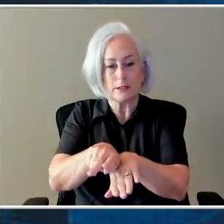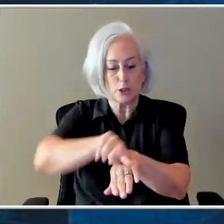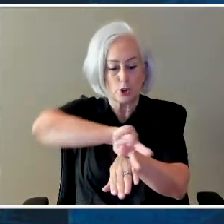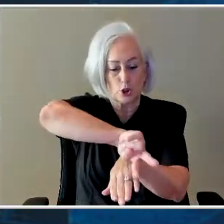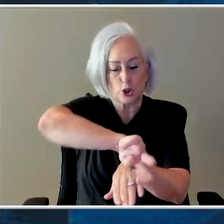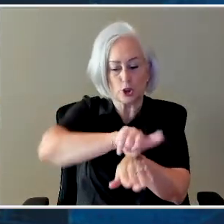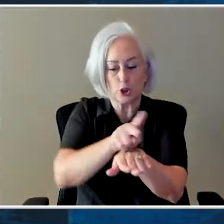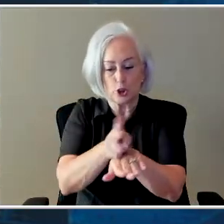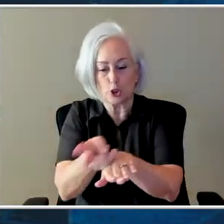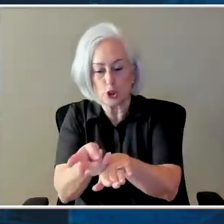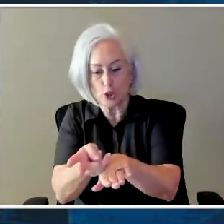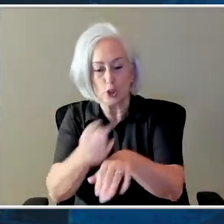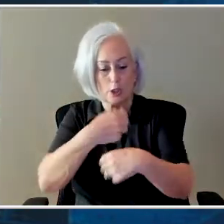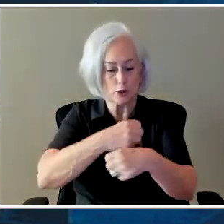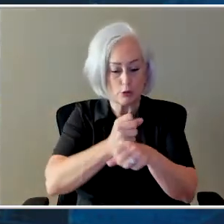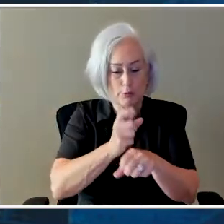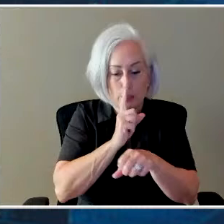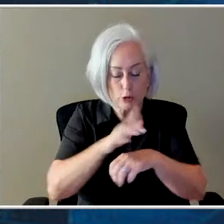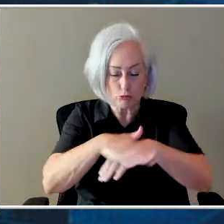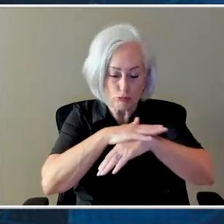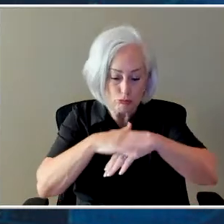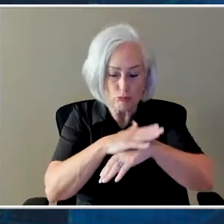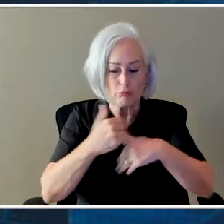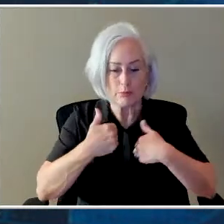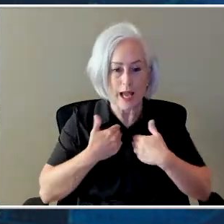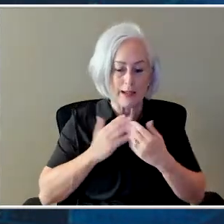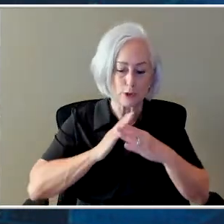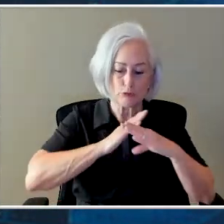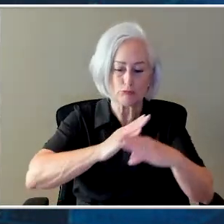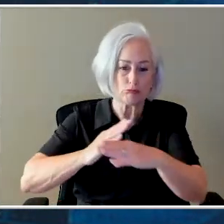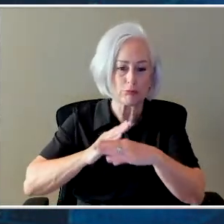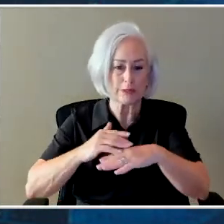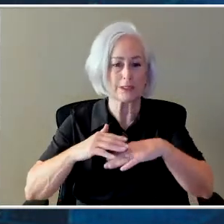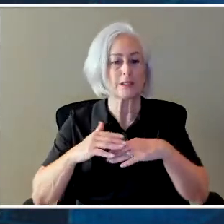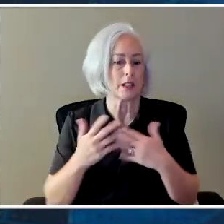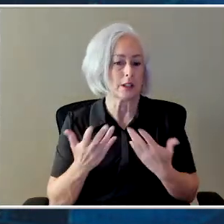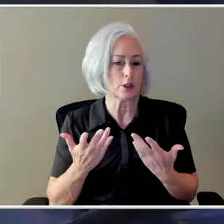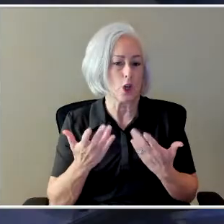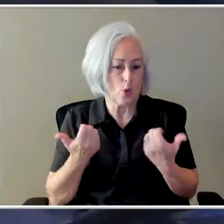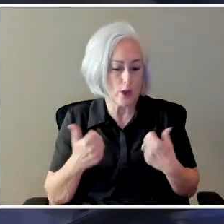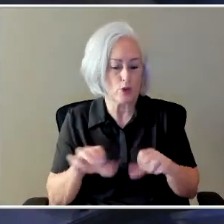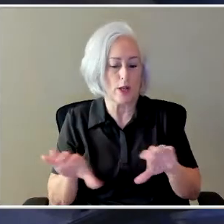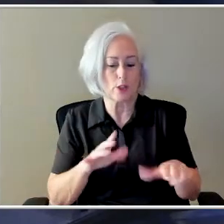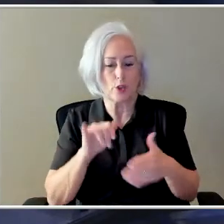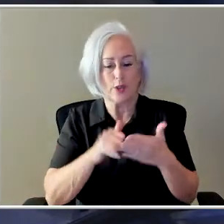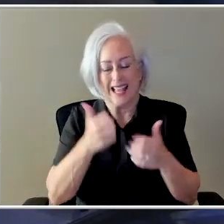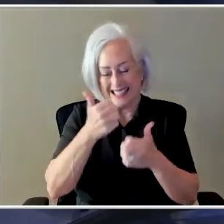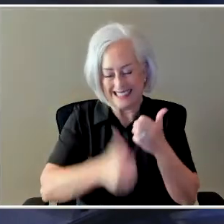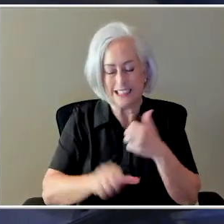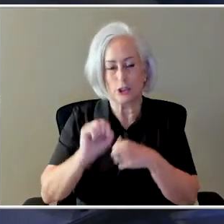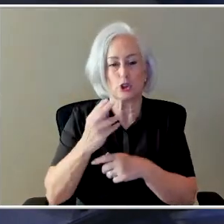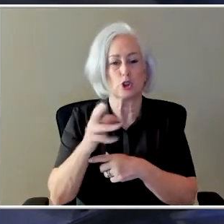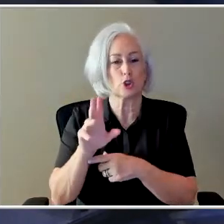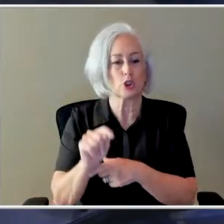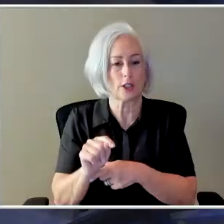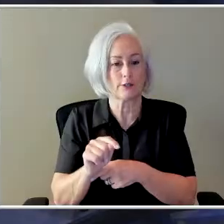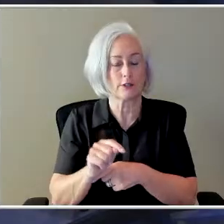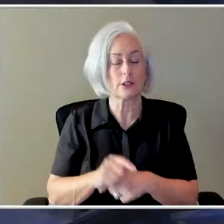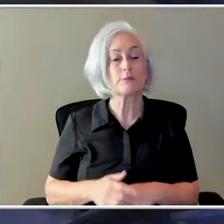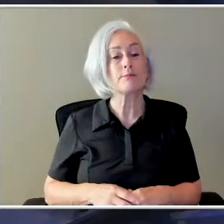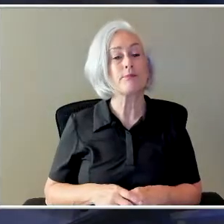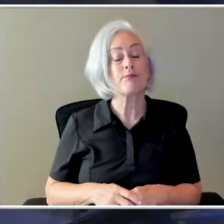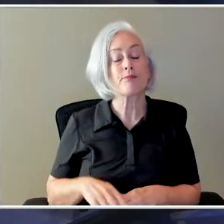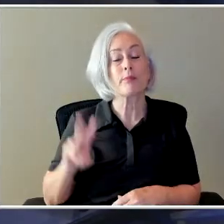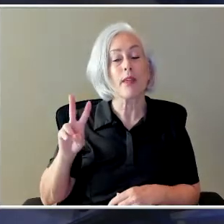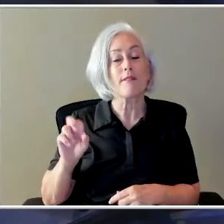that good stuff, and checking skin checks at least every shift if we can do that. So, Valerie, as a partner's perspective, what do you remember about